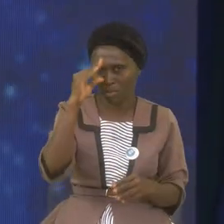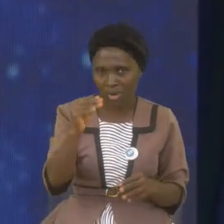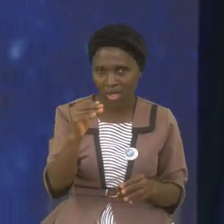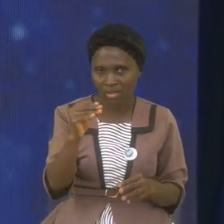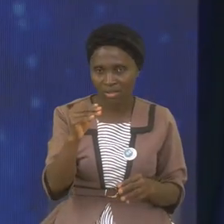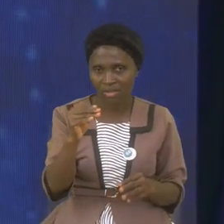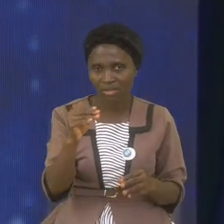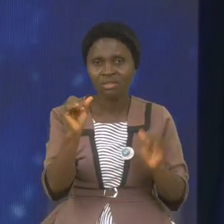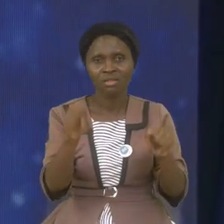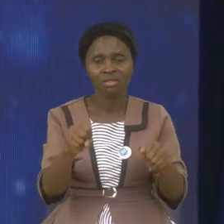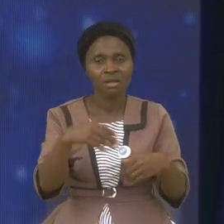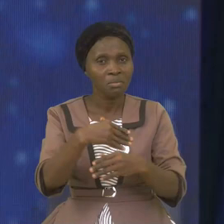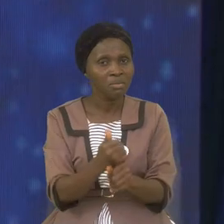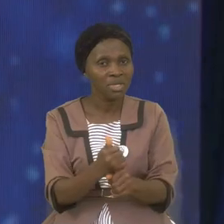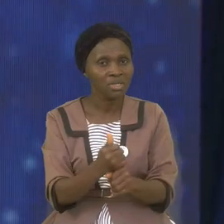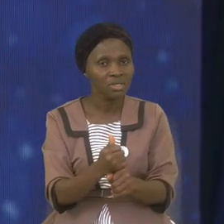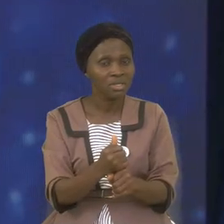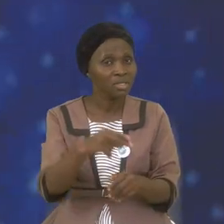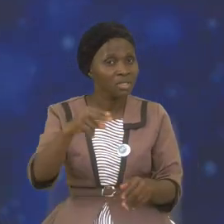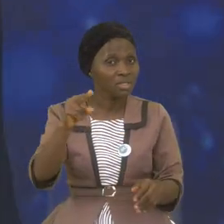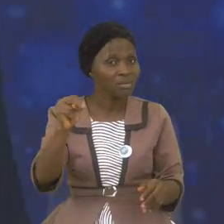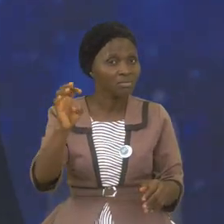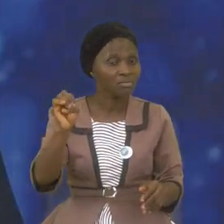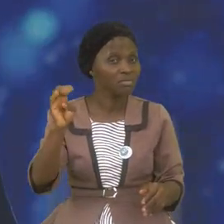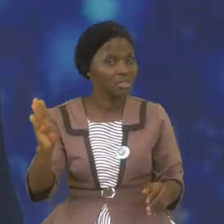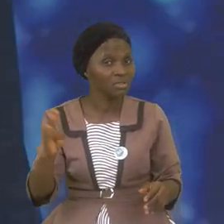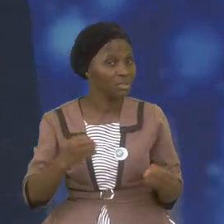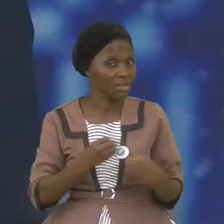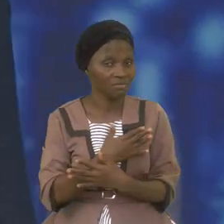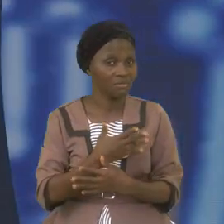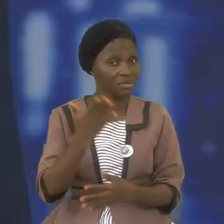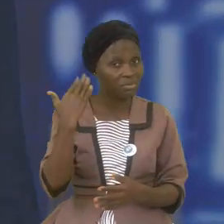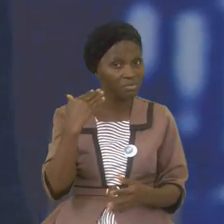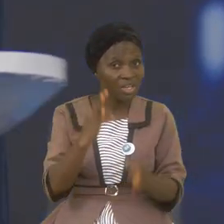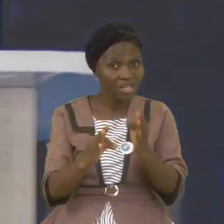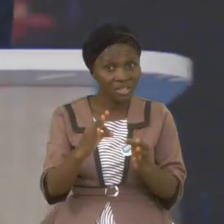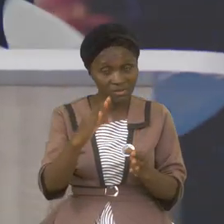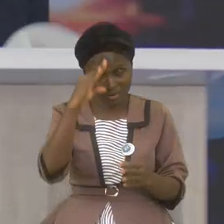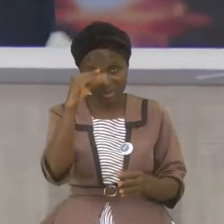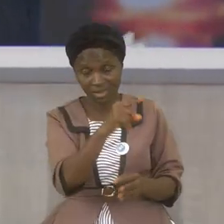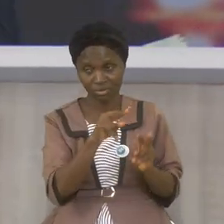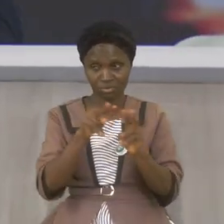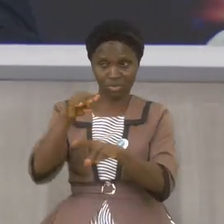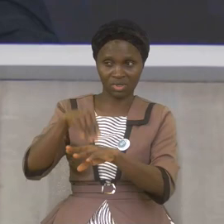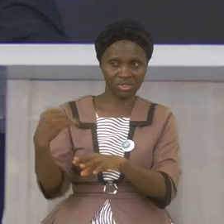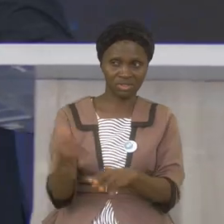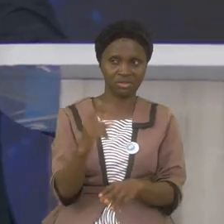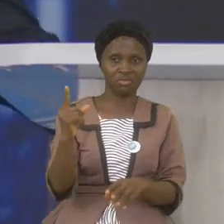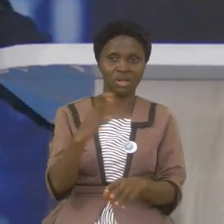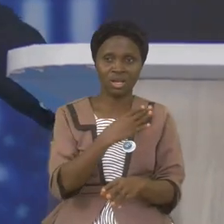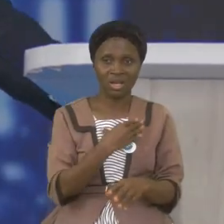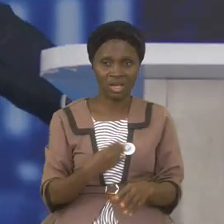make Nebuchadnezzar afraid. If he looked at anyone and their faces